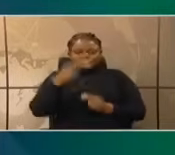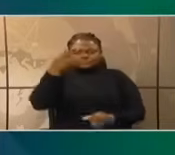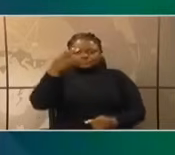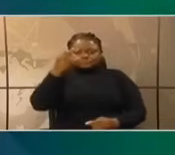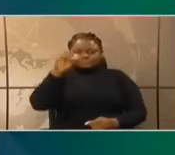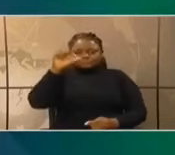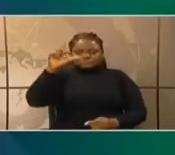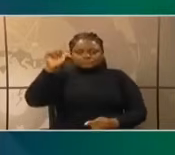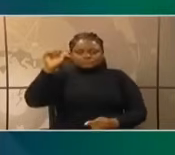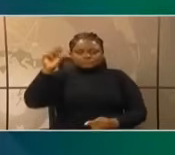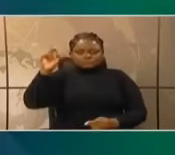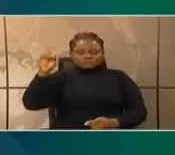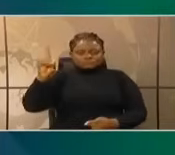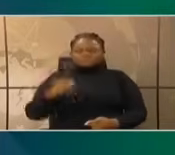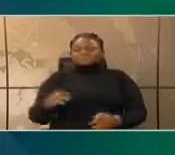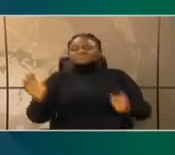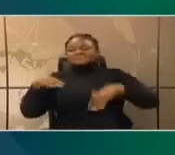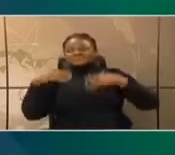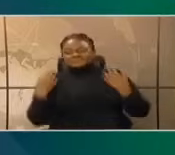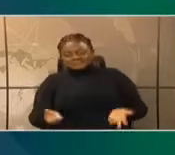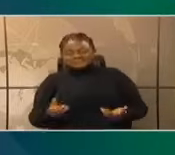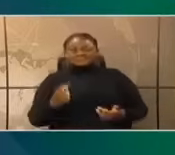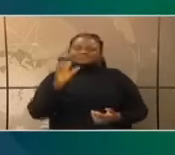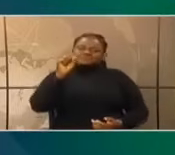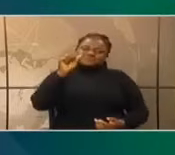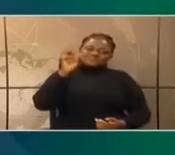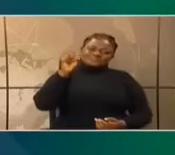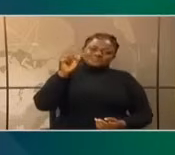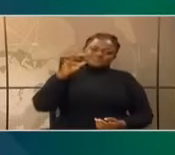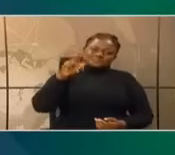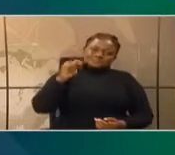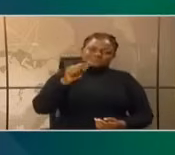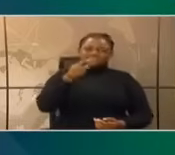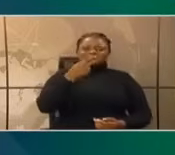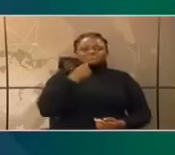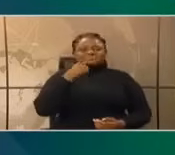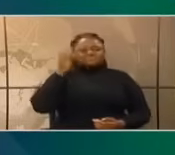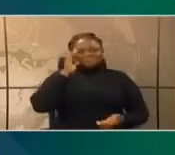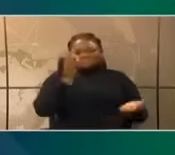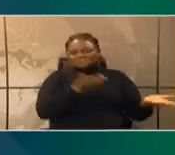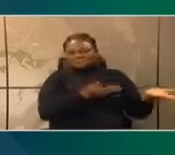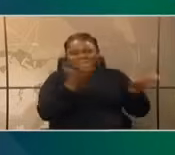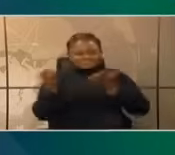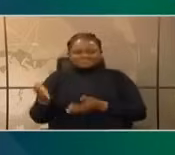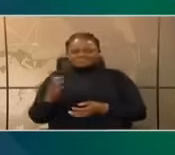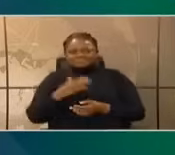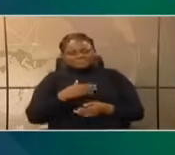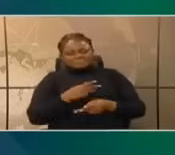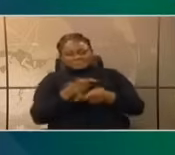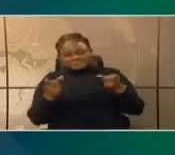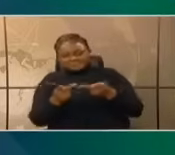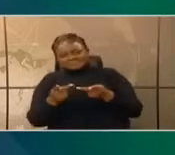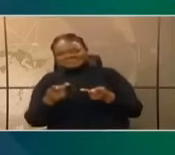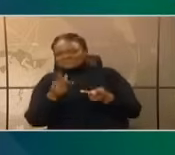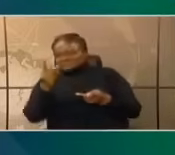be all framing bomb so, and I could just smart it. What can I say? What the ambulance station, what the baby me